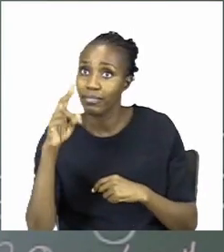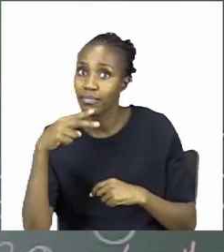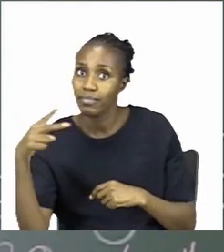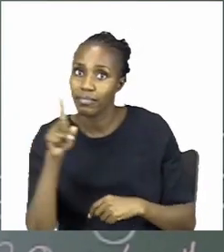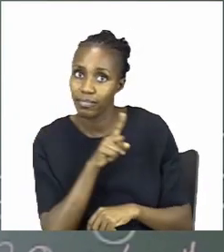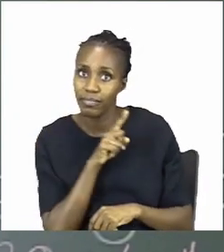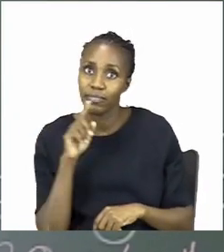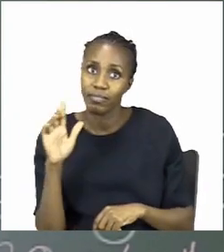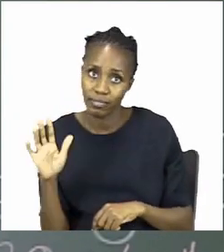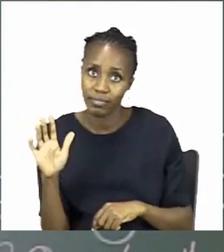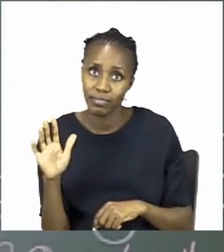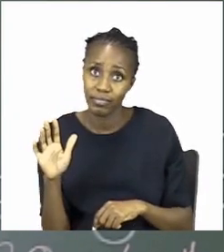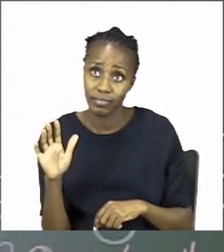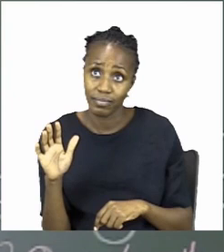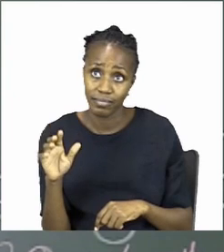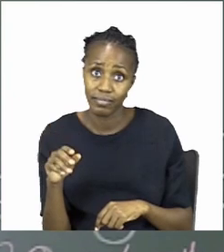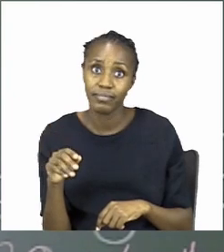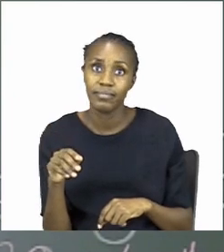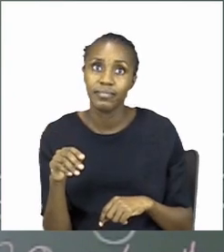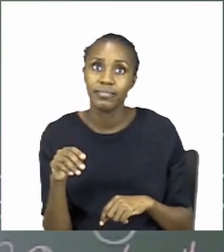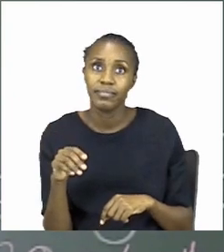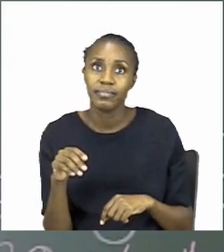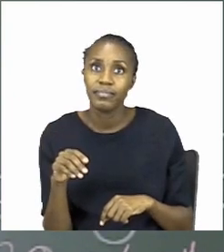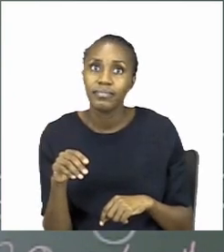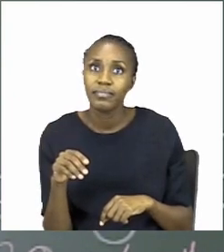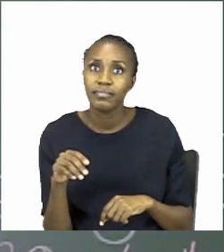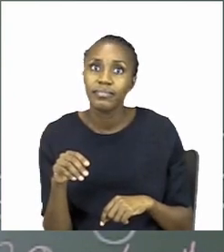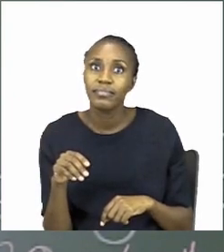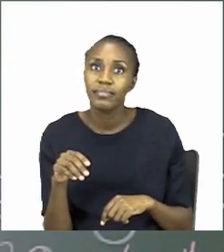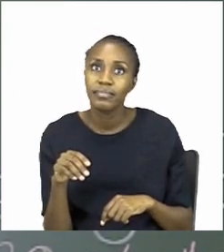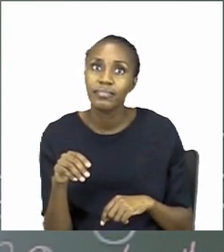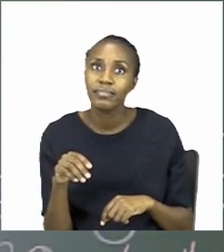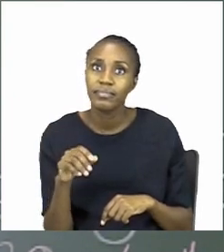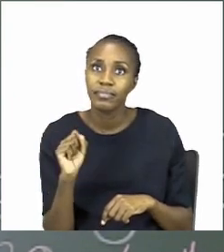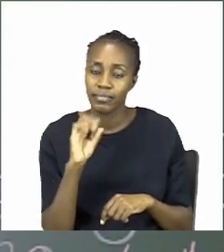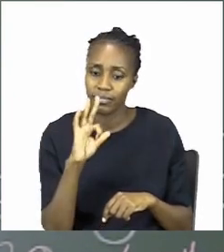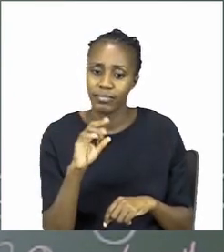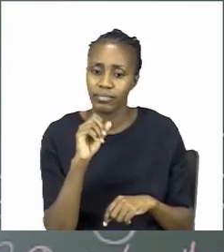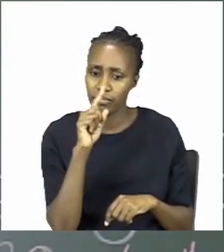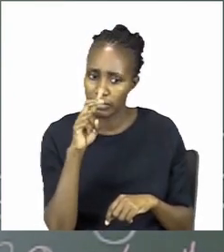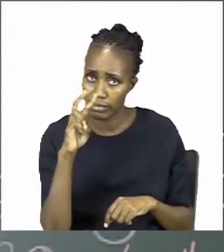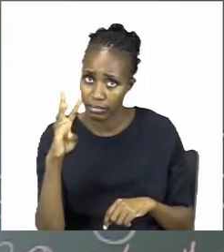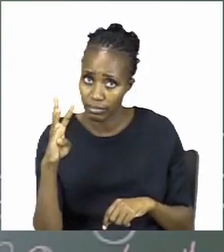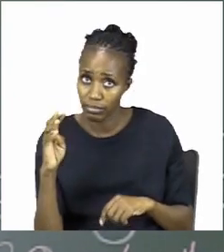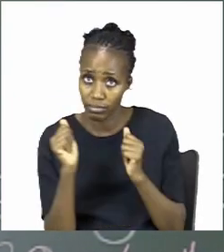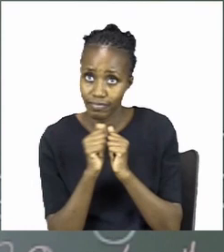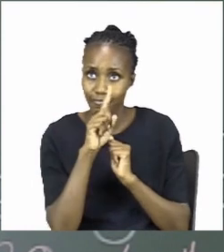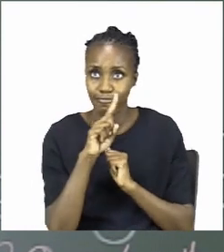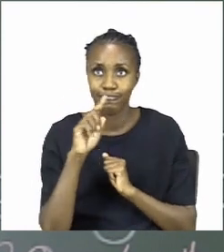15. And like I said earlier, boys and girls, if we go ahead and we count all the stars, we will